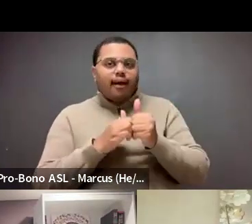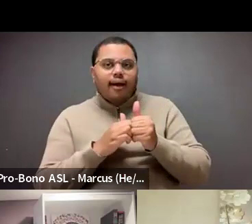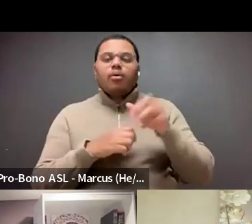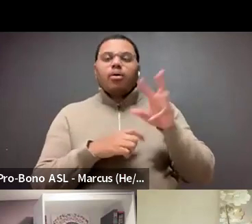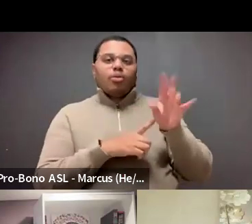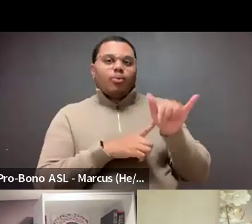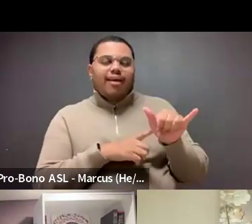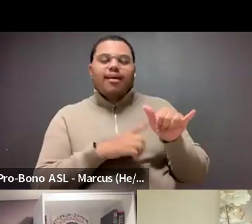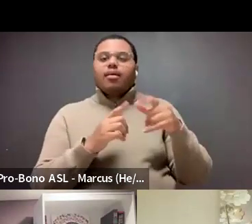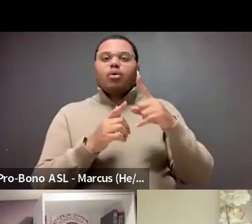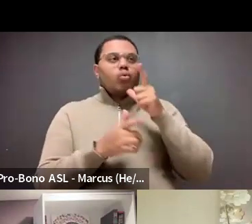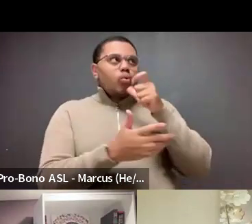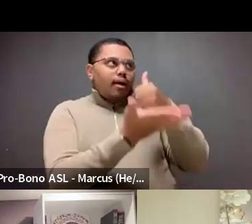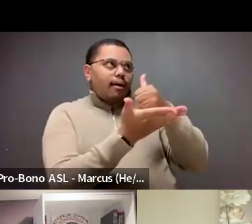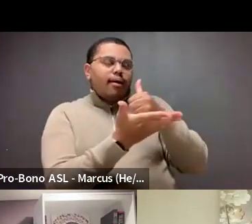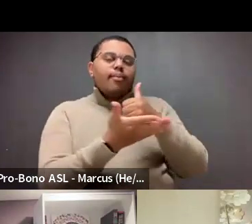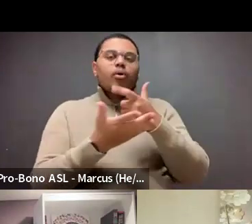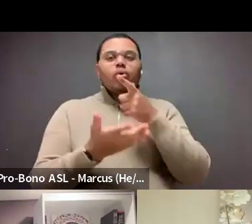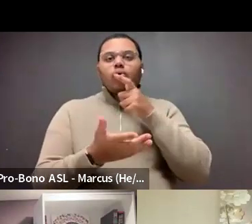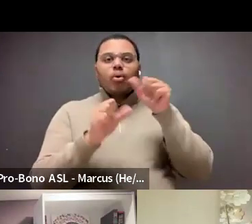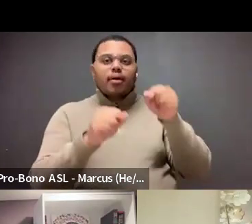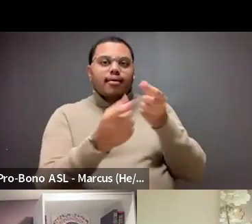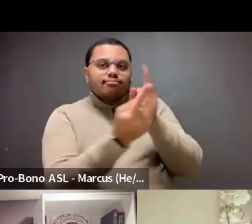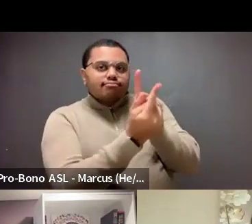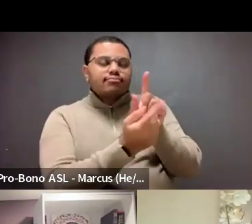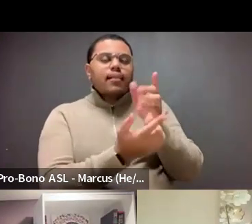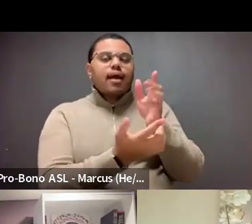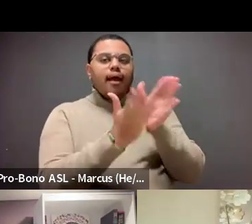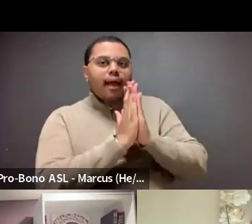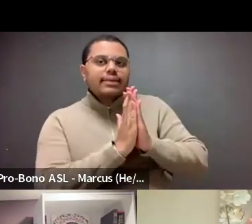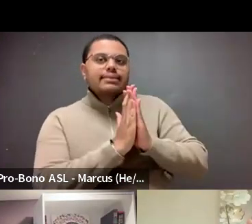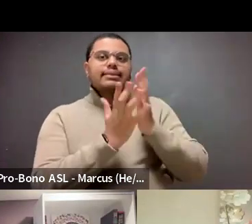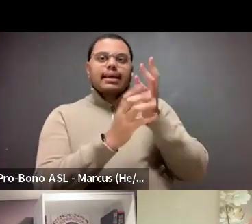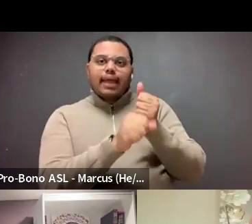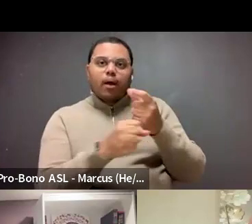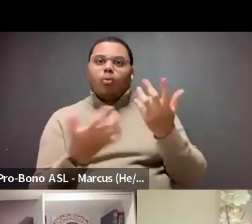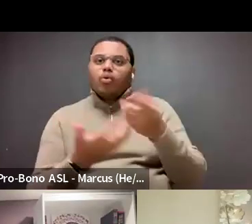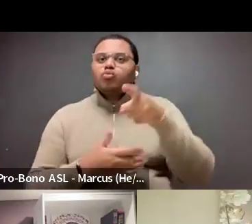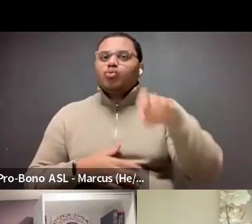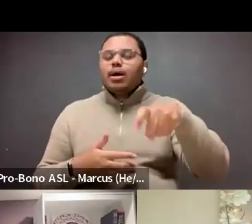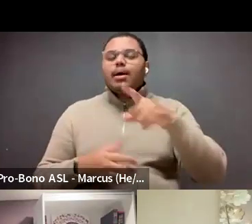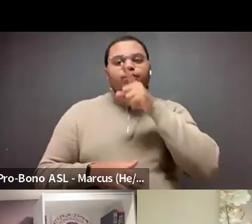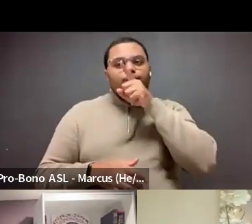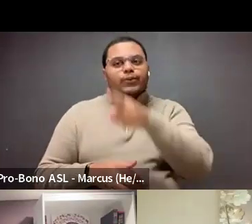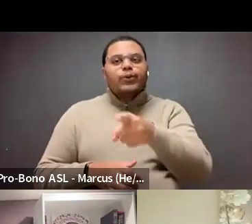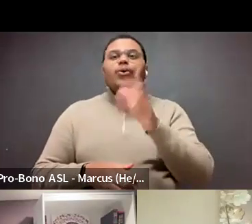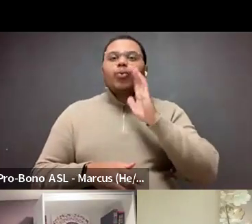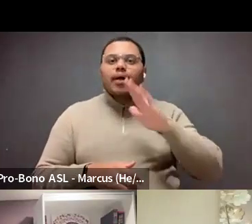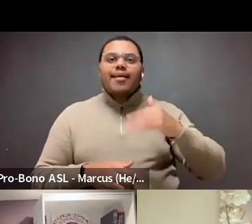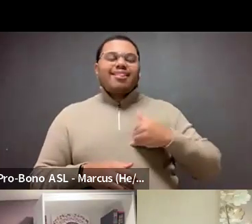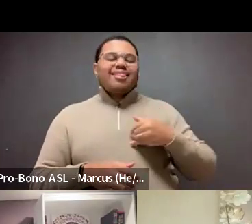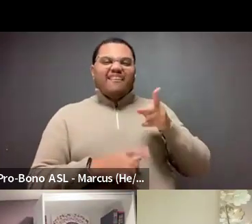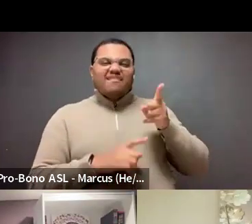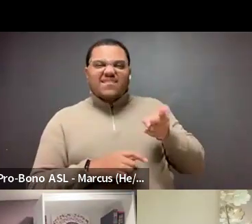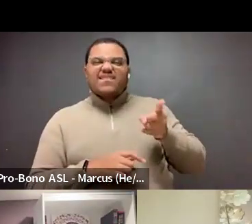find the helpers, find who it is that you get to ask to get the thing that you need. And I'm sure there is a channel or a way to get